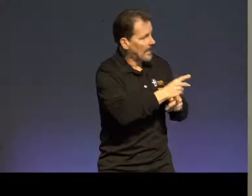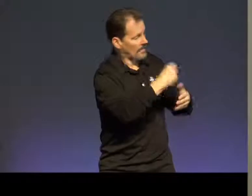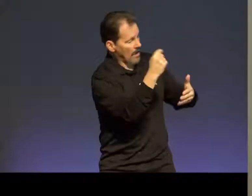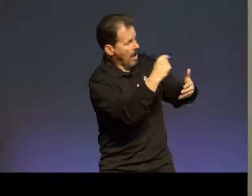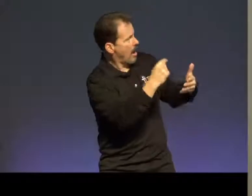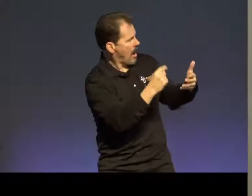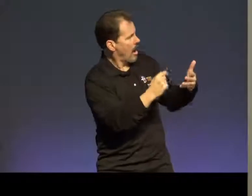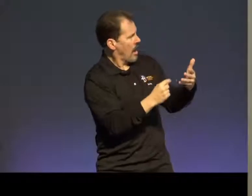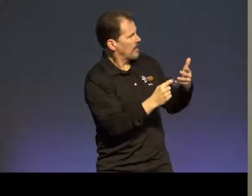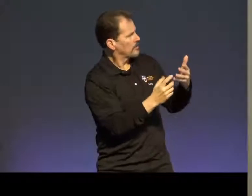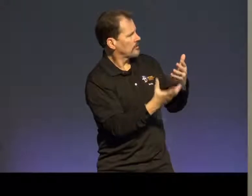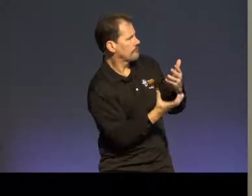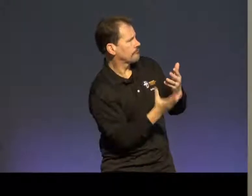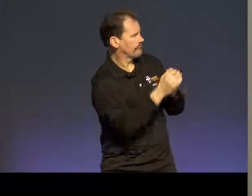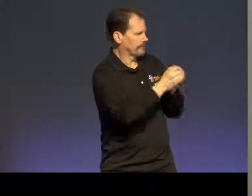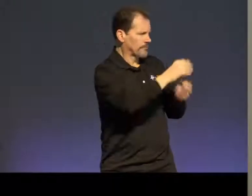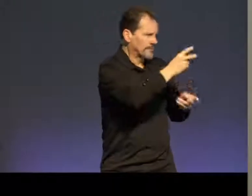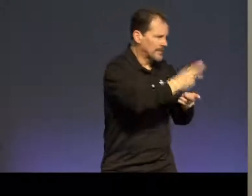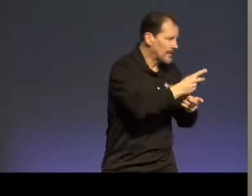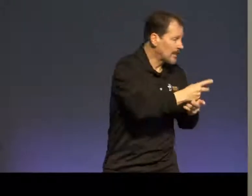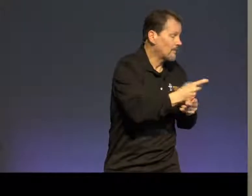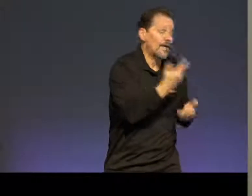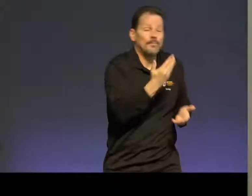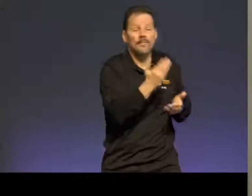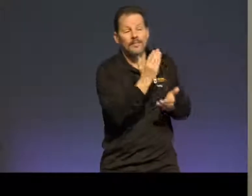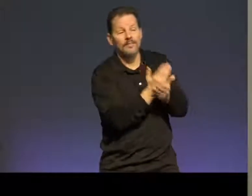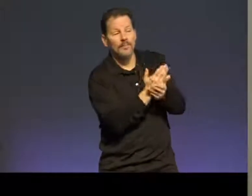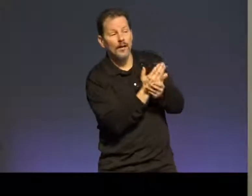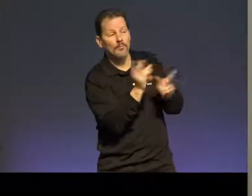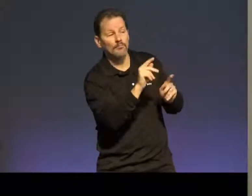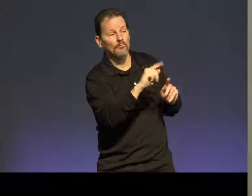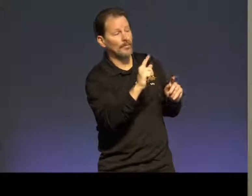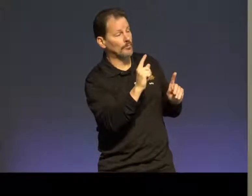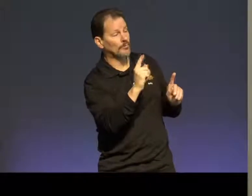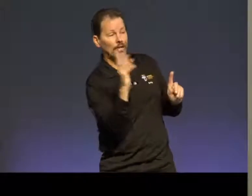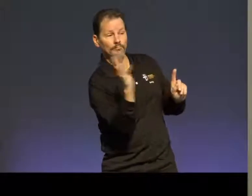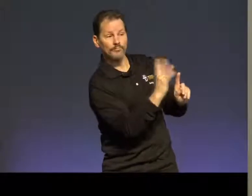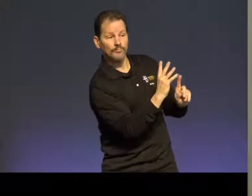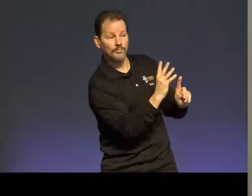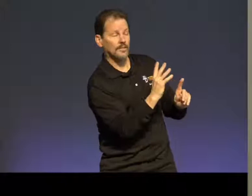you, may not agree with you, maybe don't like the fact that you wear jeans, maybe don't like the fact that you like